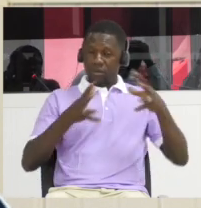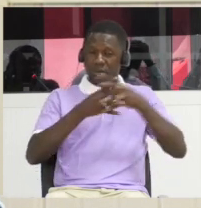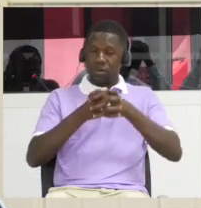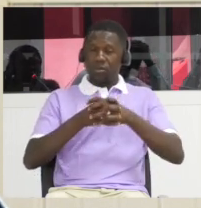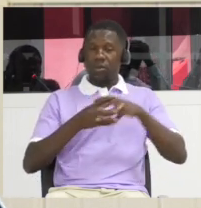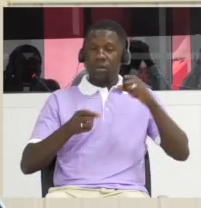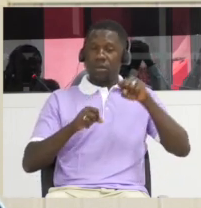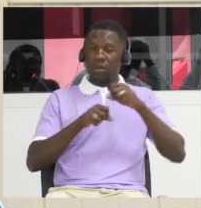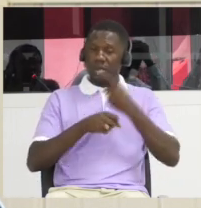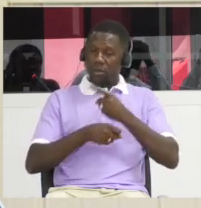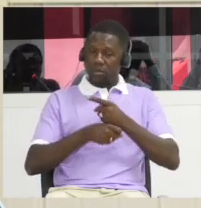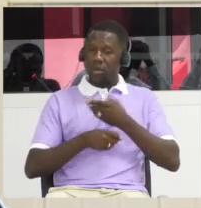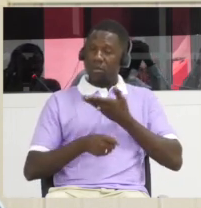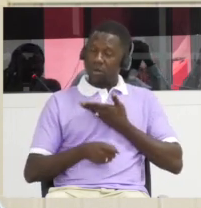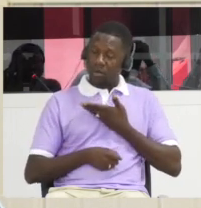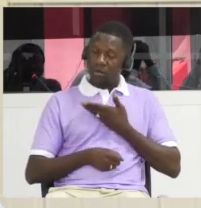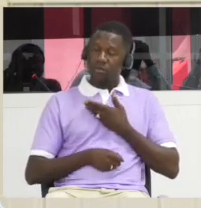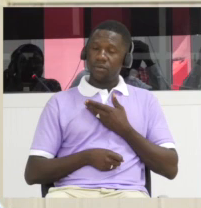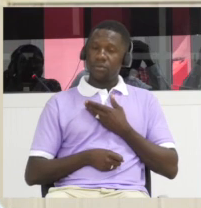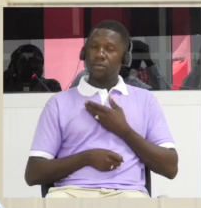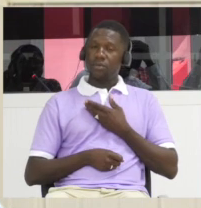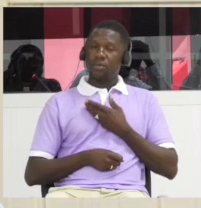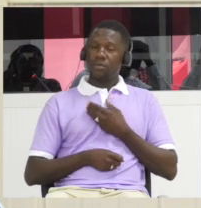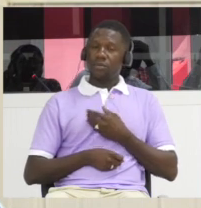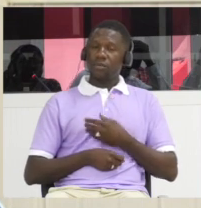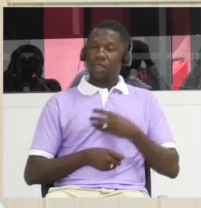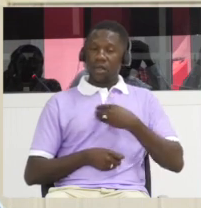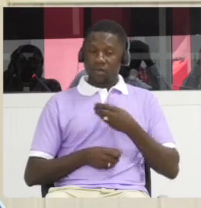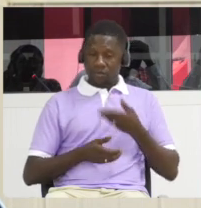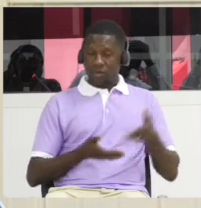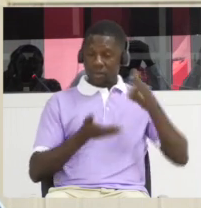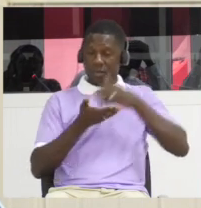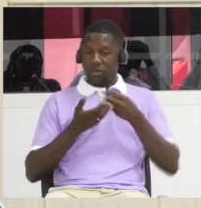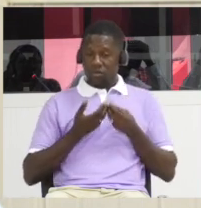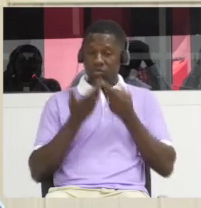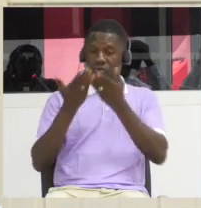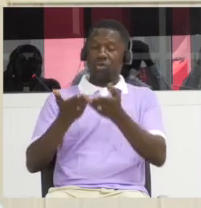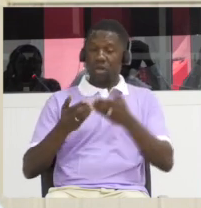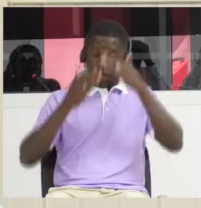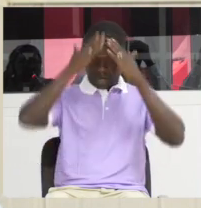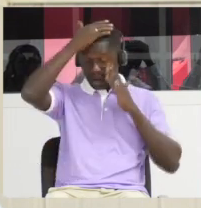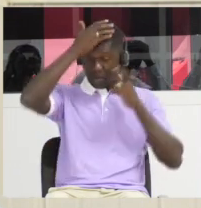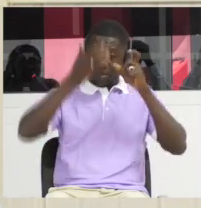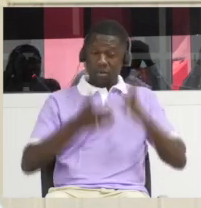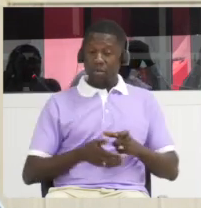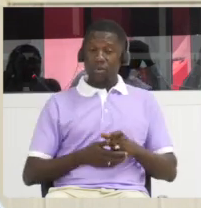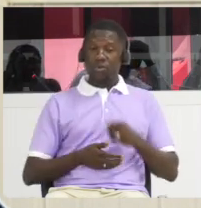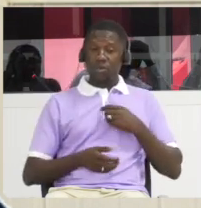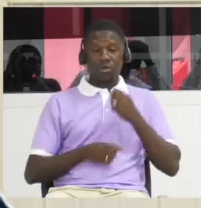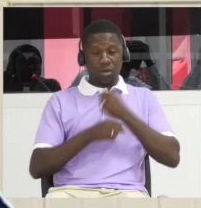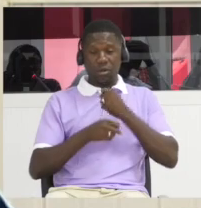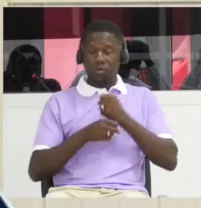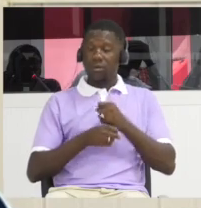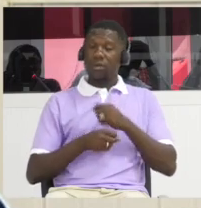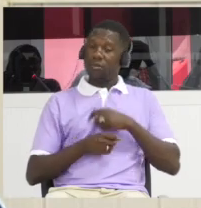the Gambia had to, you know, establish an army so that we can, you know, form a constituent